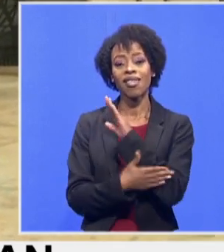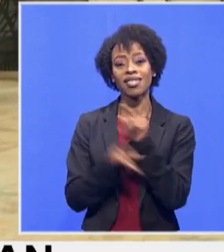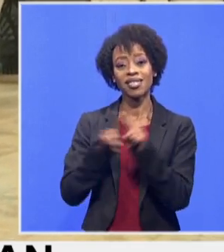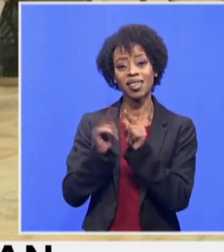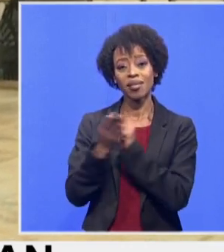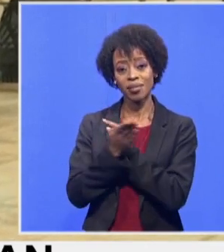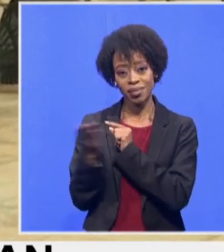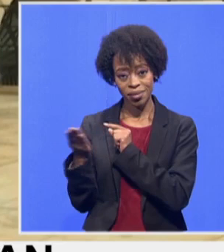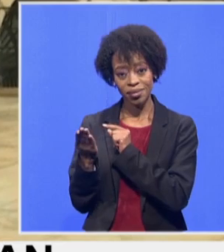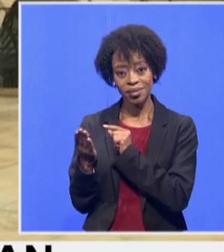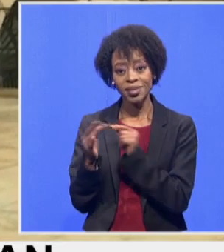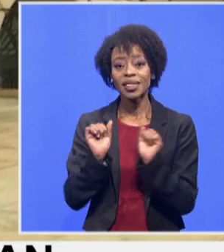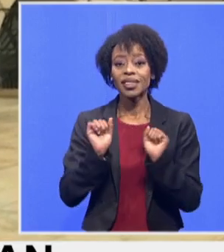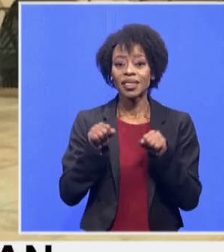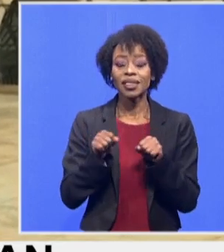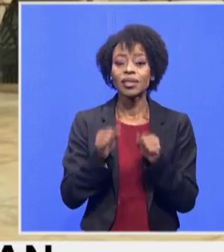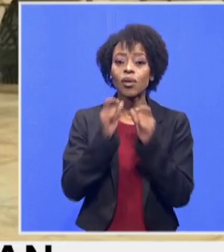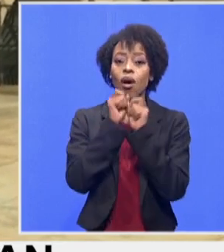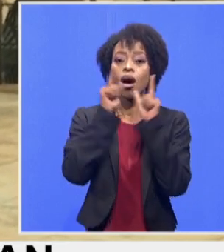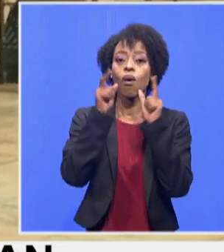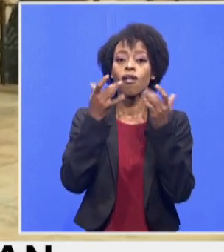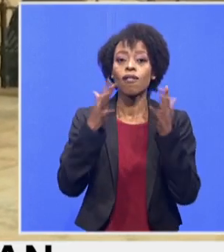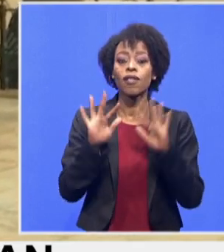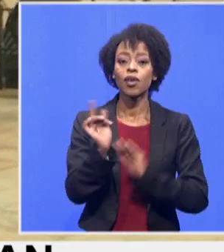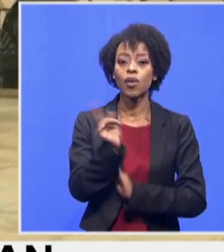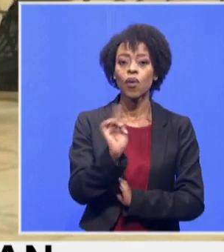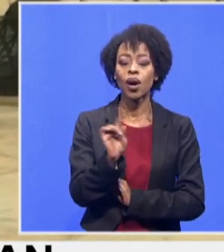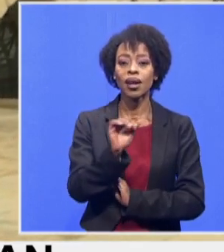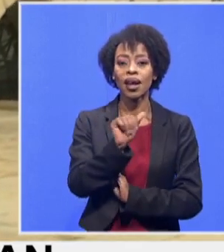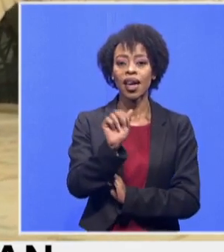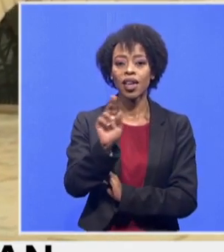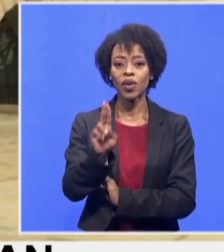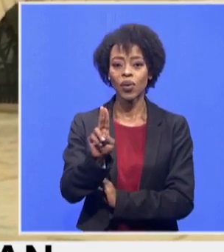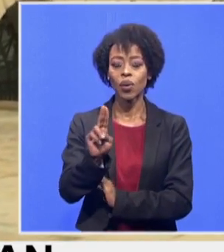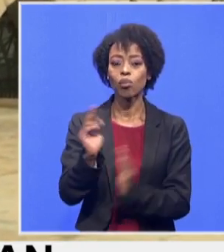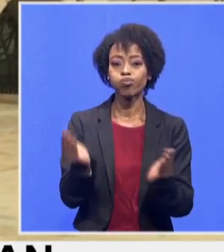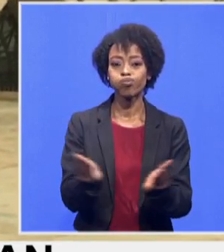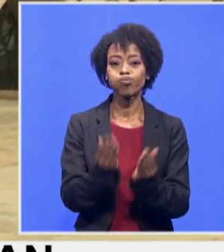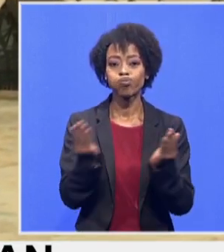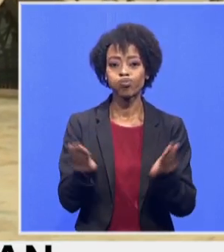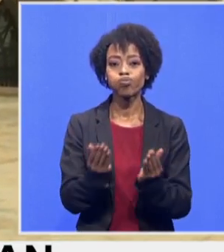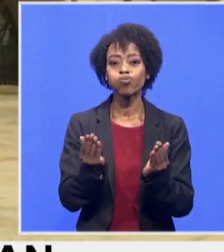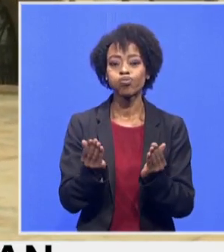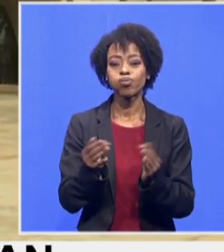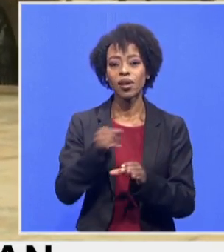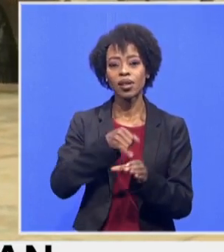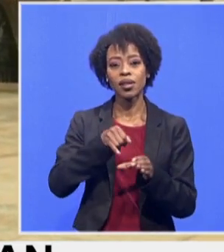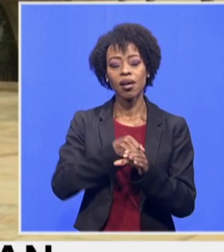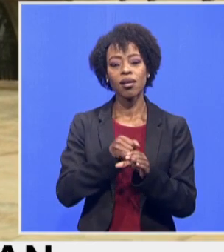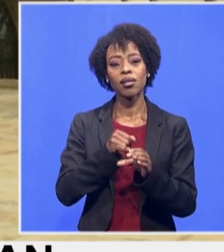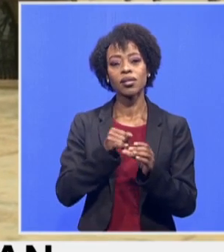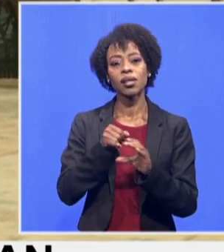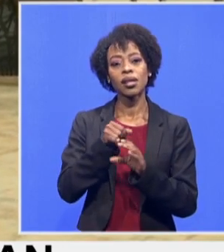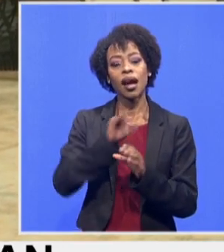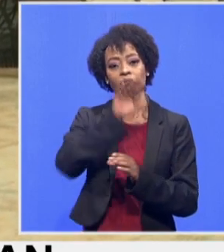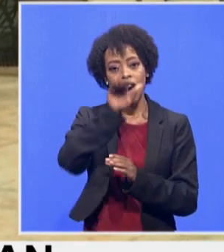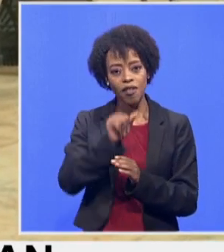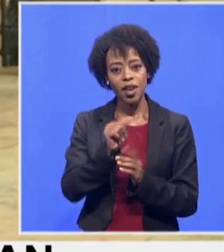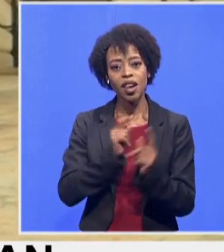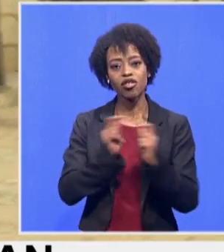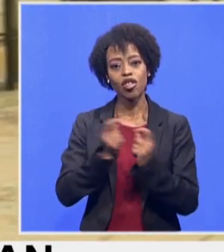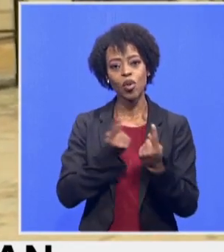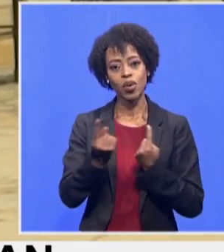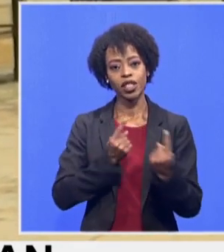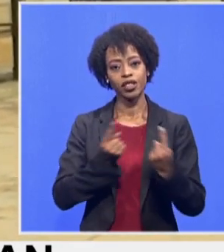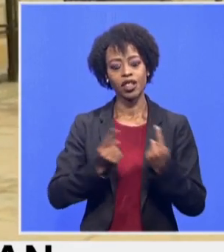those. After all, you are aware that the AU is promoting trade, intra-African trade, and that's why